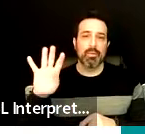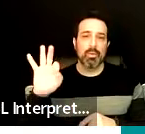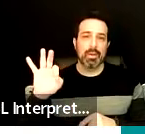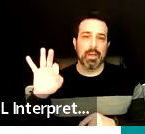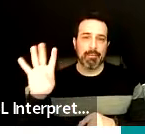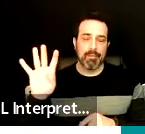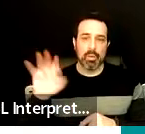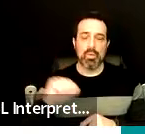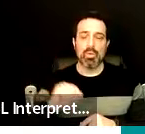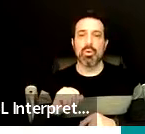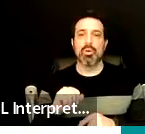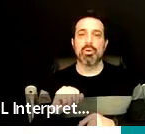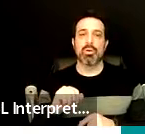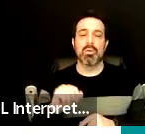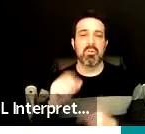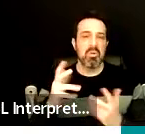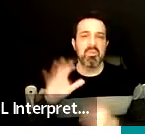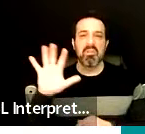360-859-0494 or